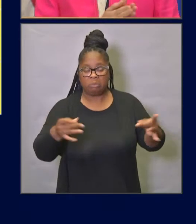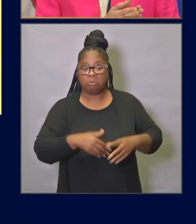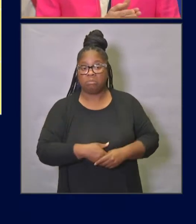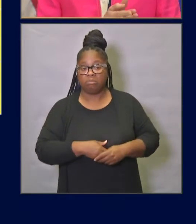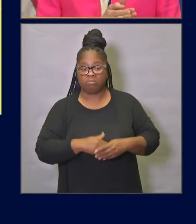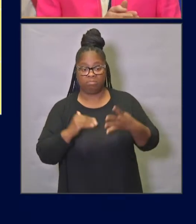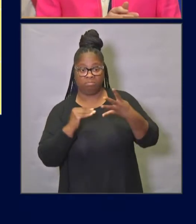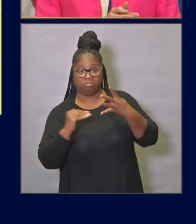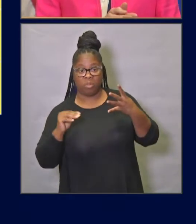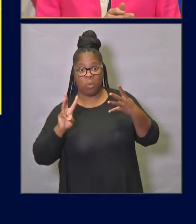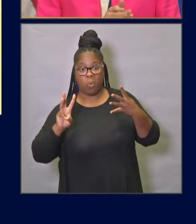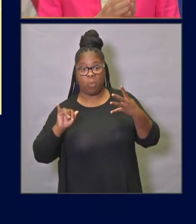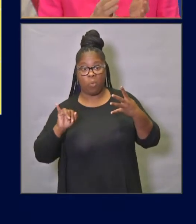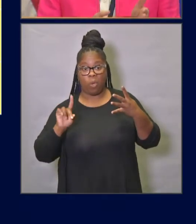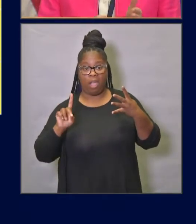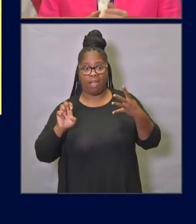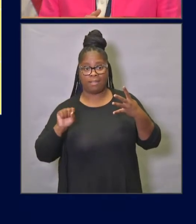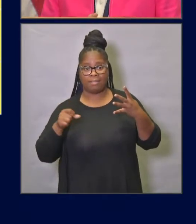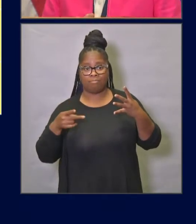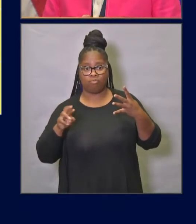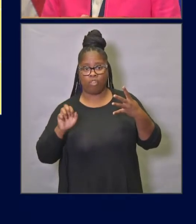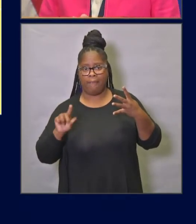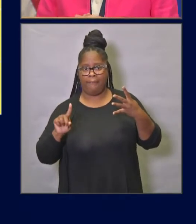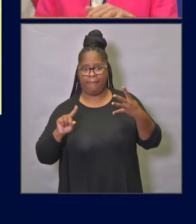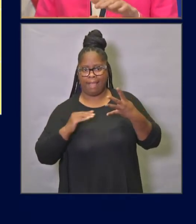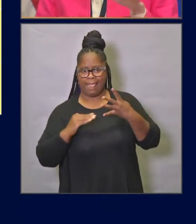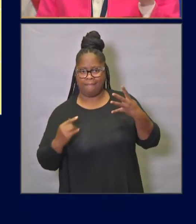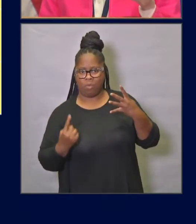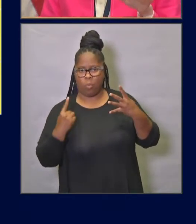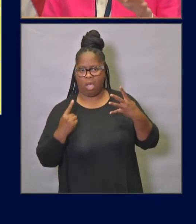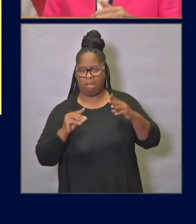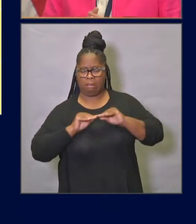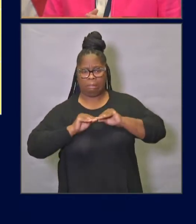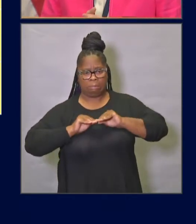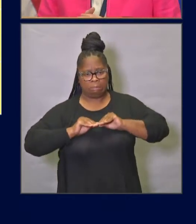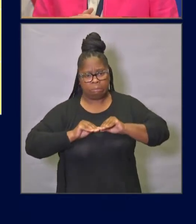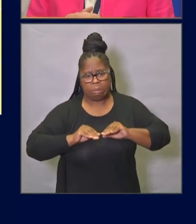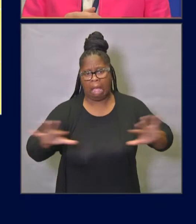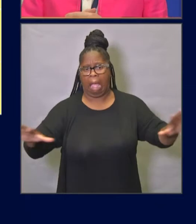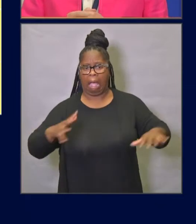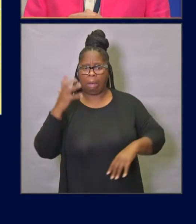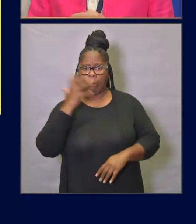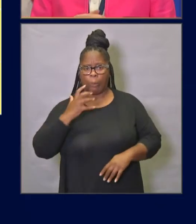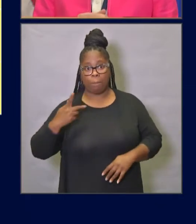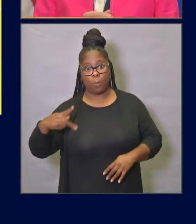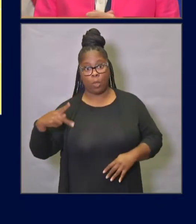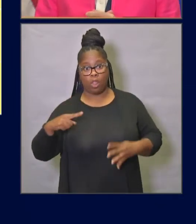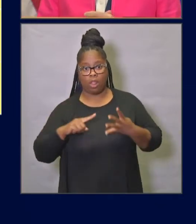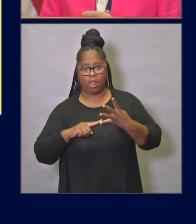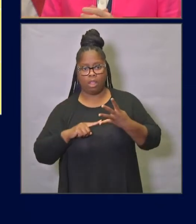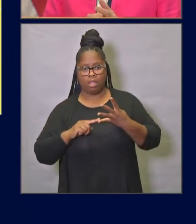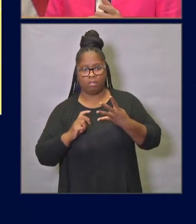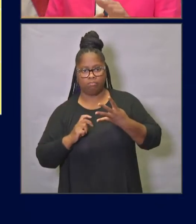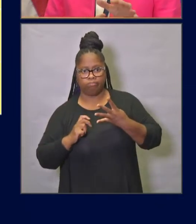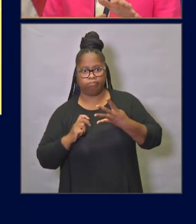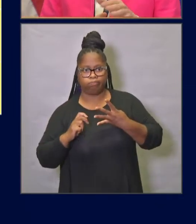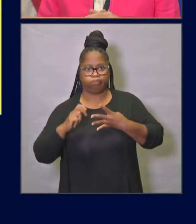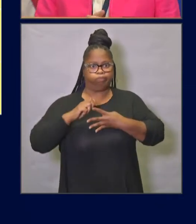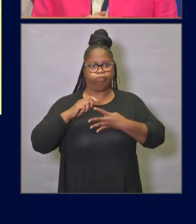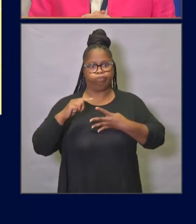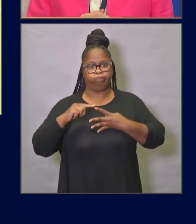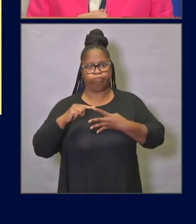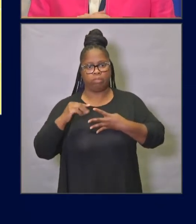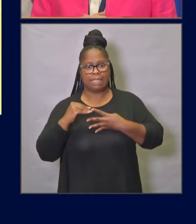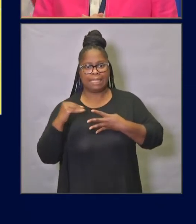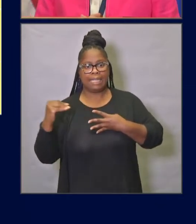from widespread transmission in Tier 1, which is the purple tier, to minimal transmission in Tier 4,